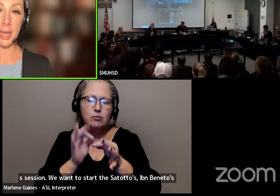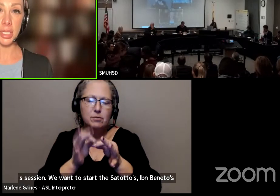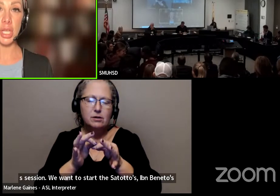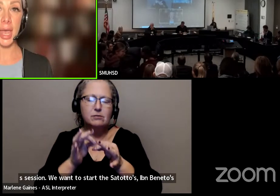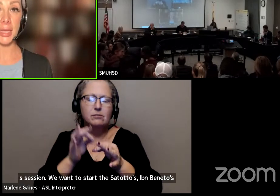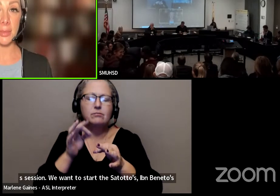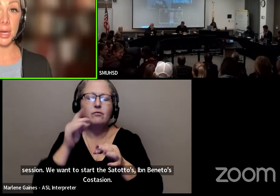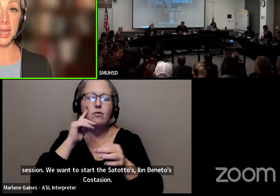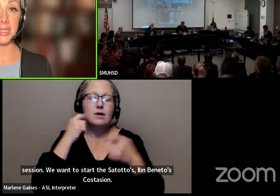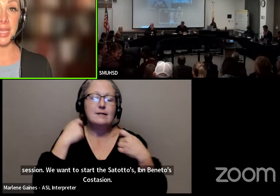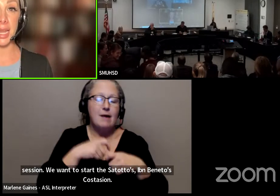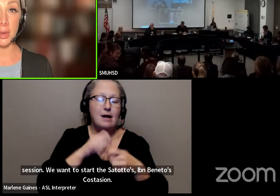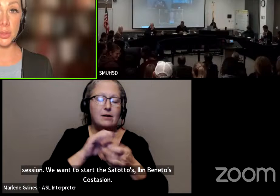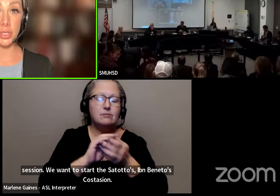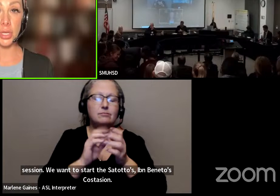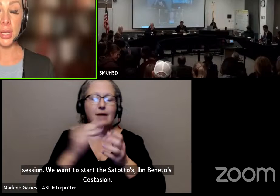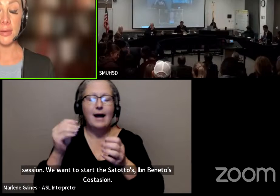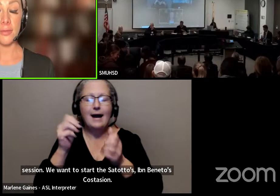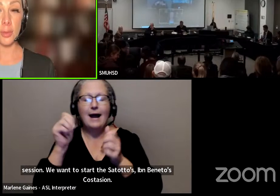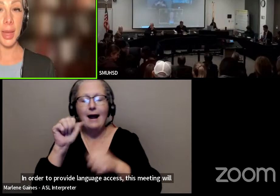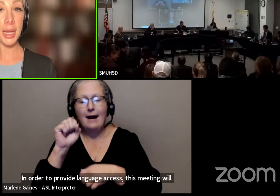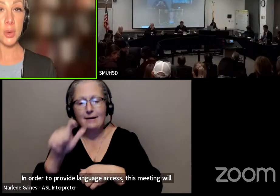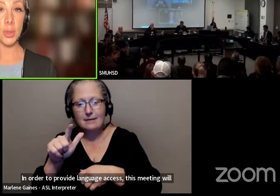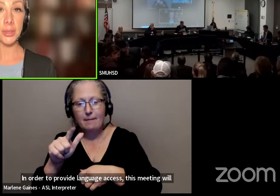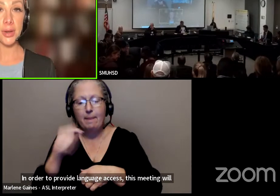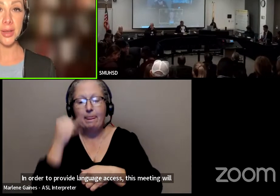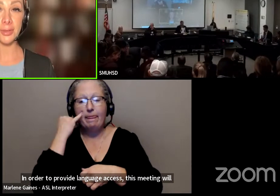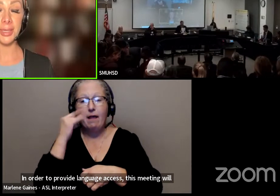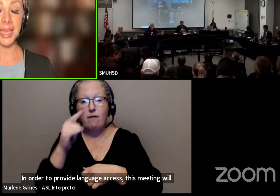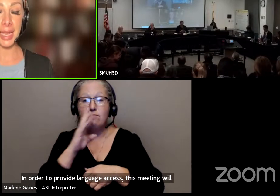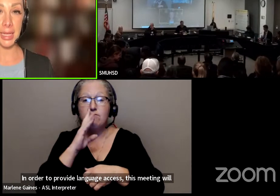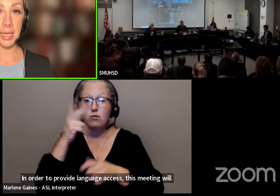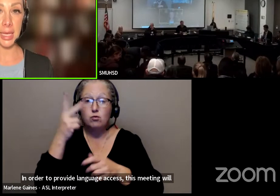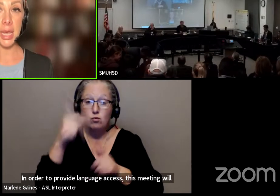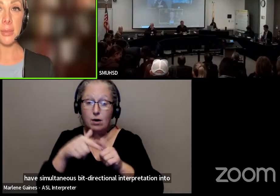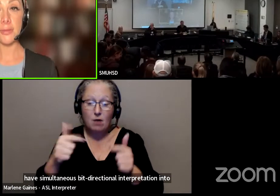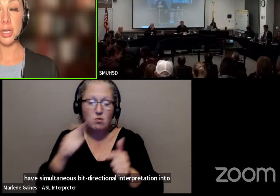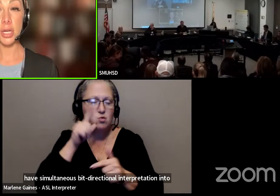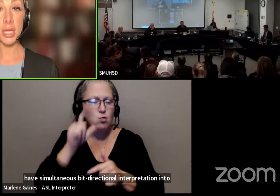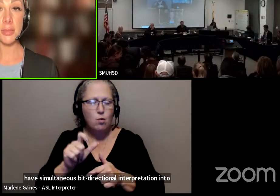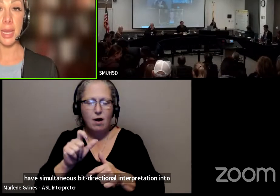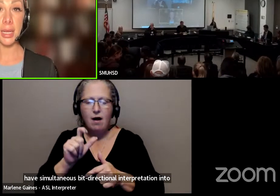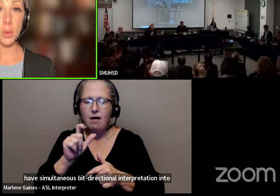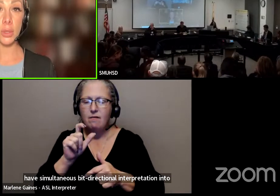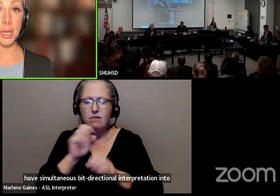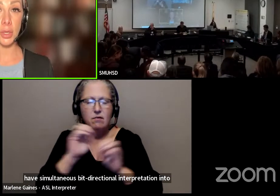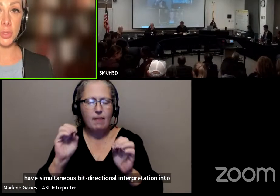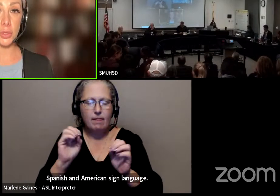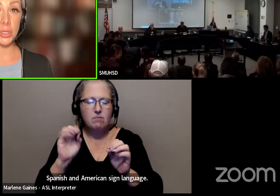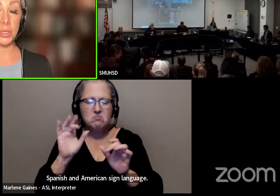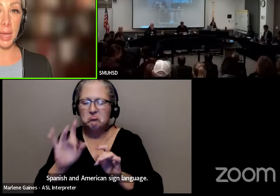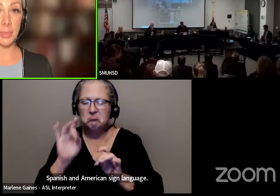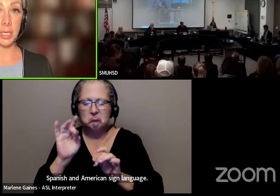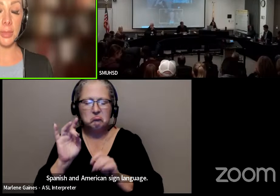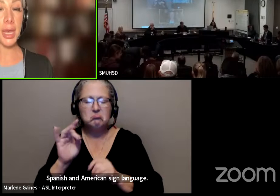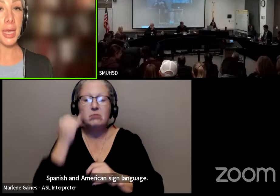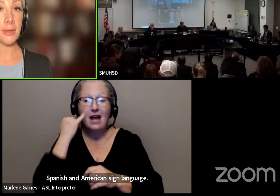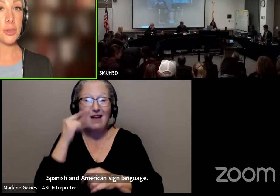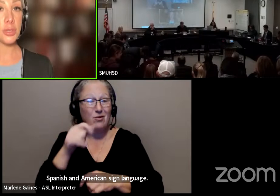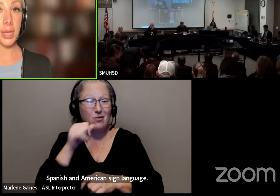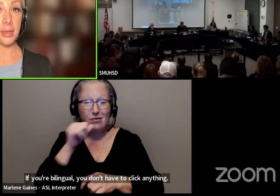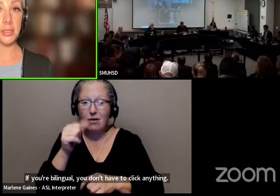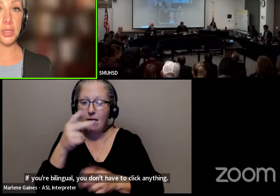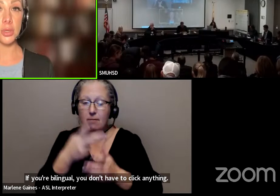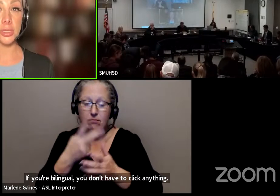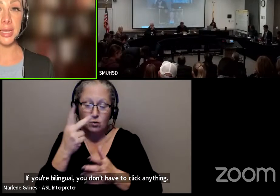into Spanish and American Sign Language. If you're bilingual, you don't have to click anything. But if you're not bilingual and you're using your laptop, in